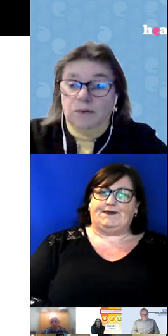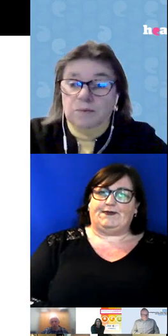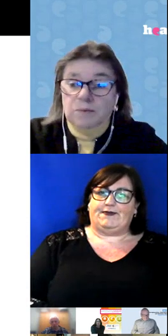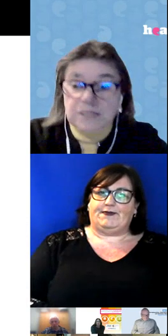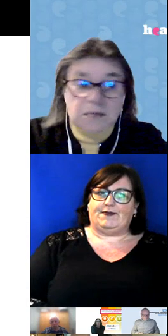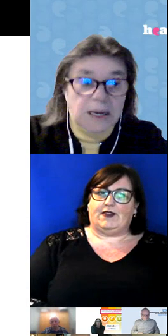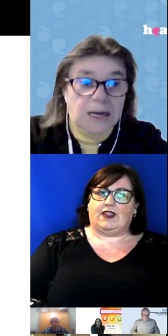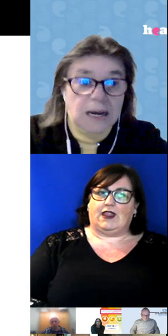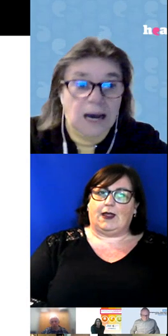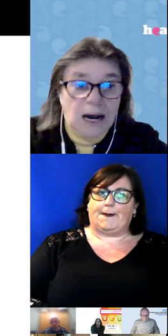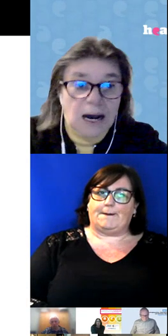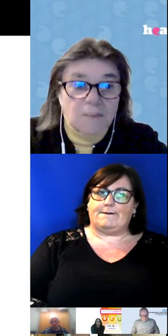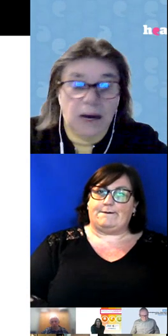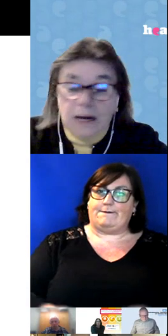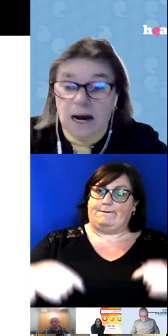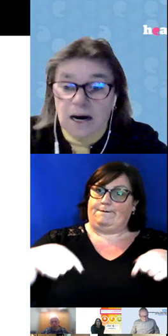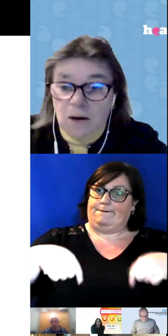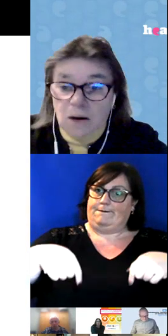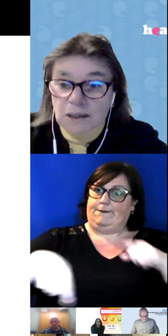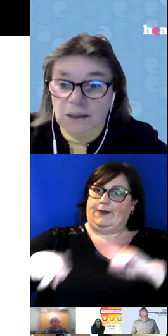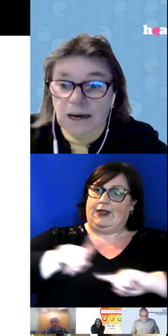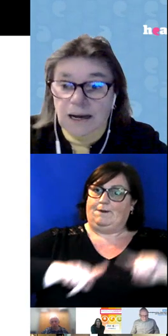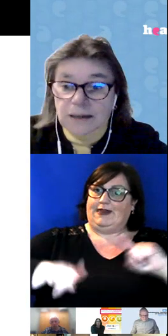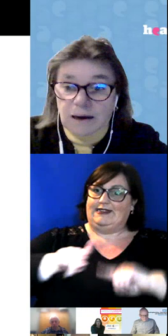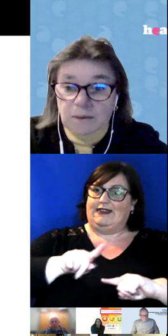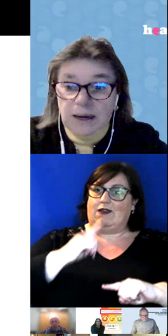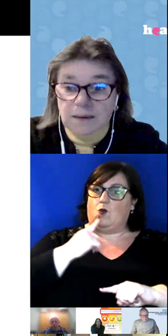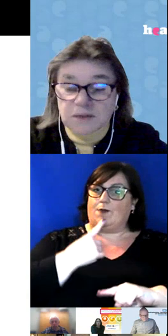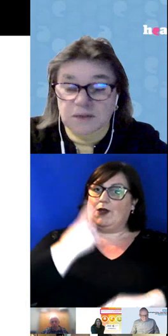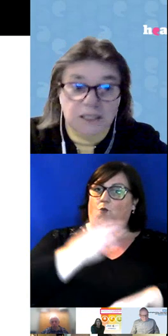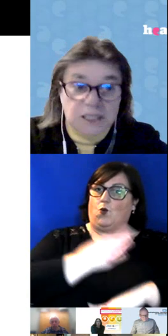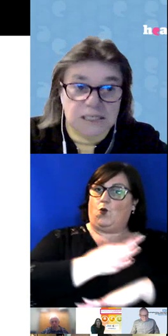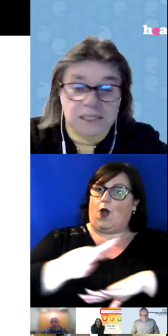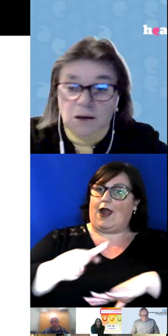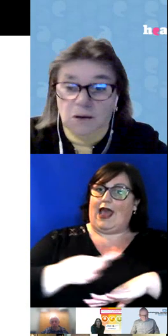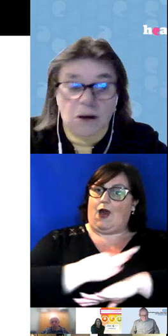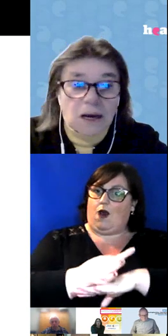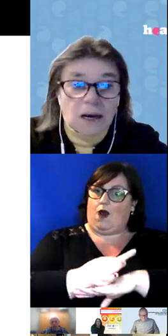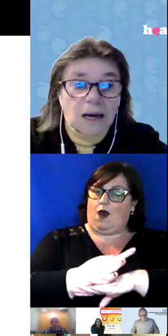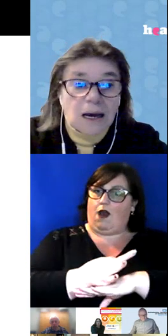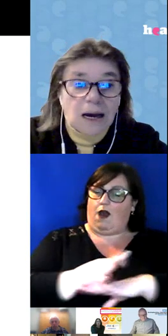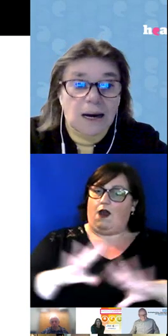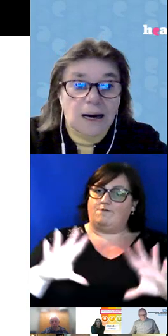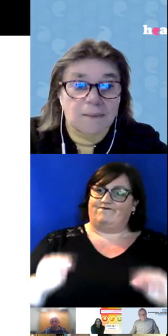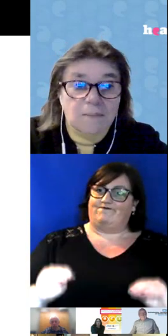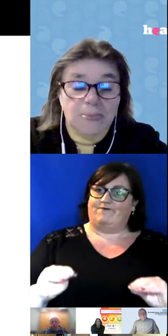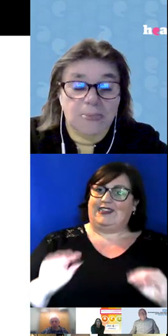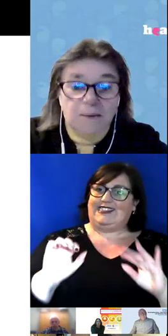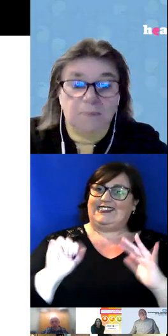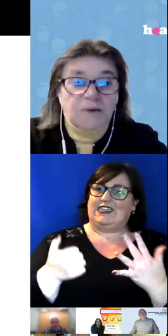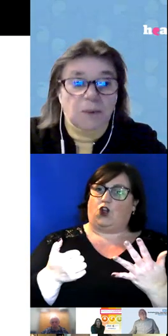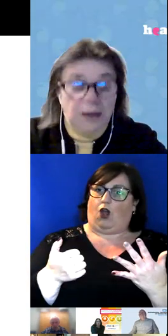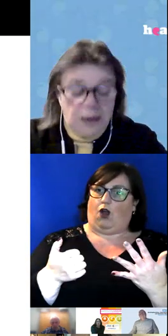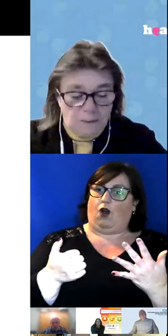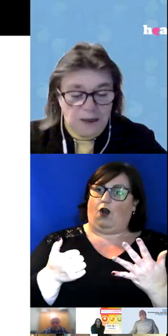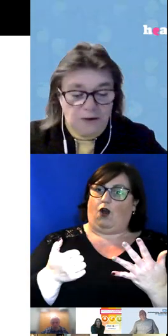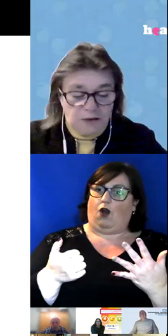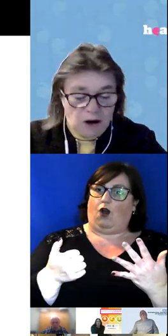So the meeting is going to be an hour long, and I will aim to finish at 6 o'clock. But